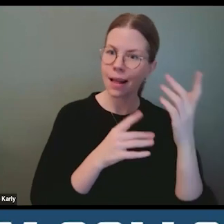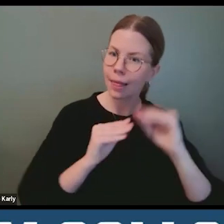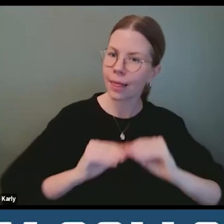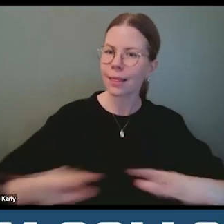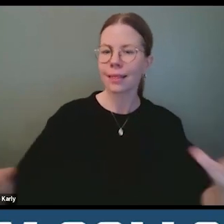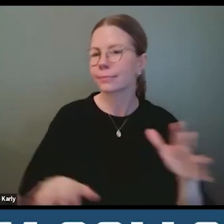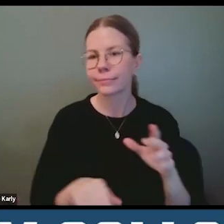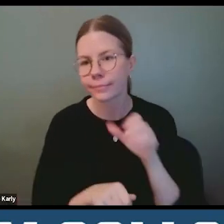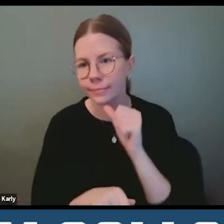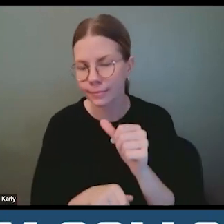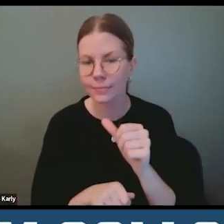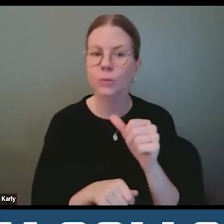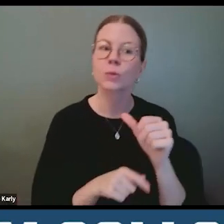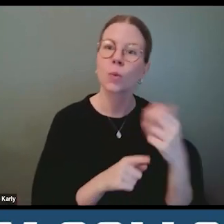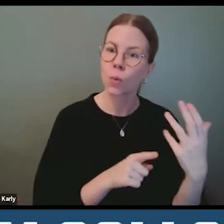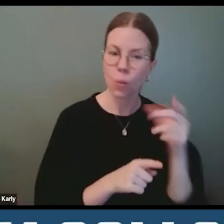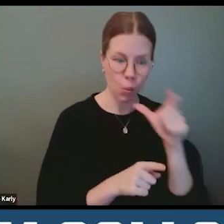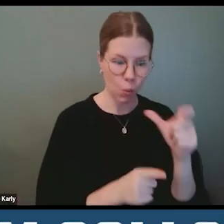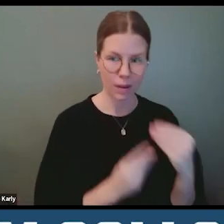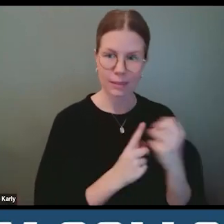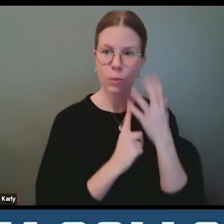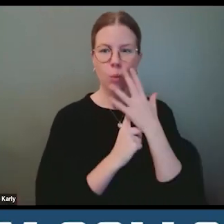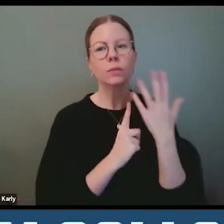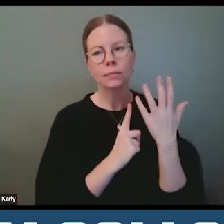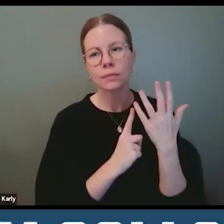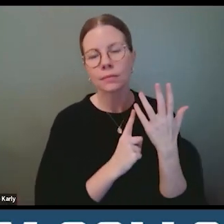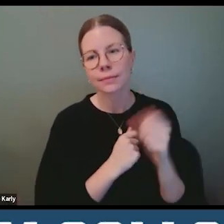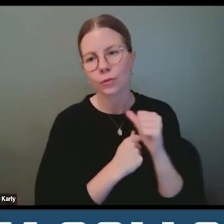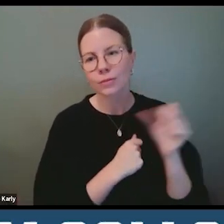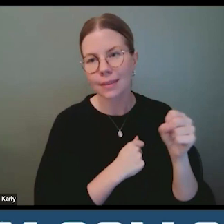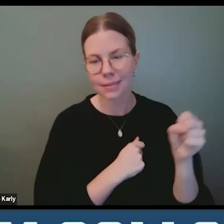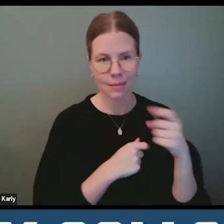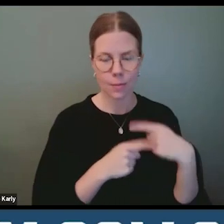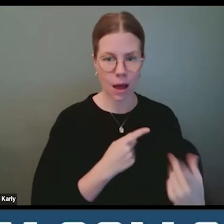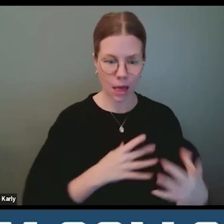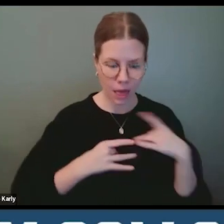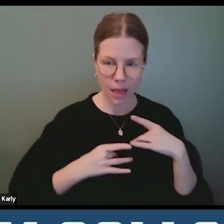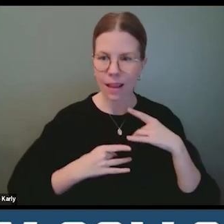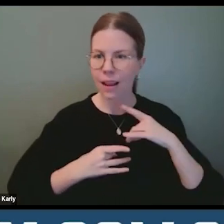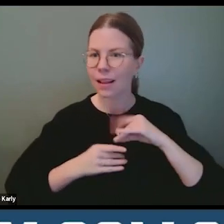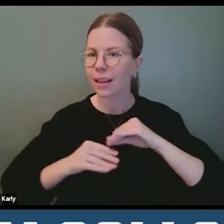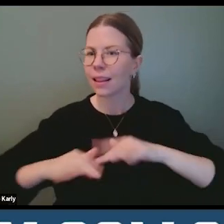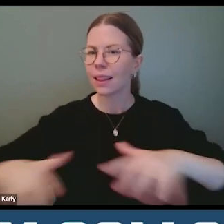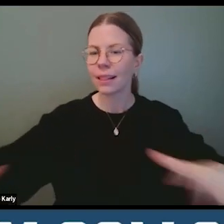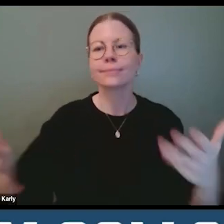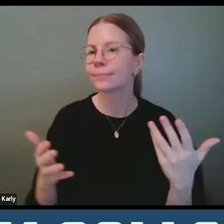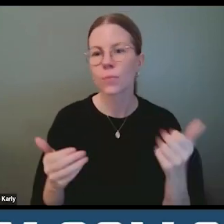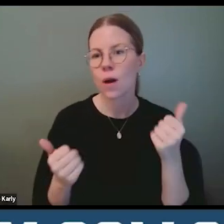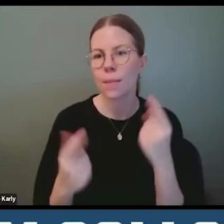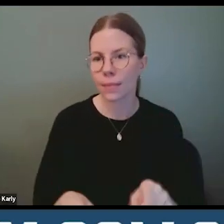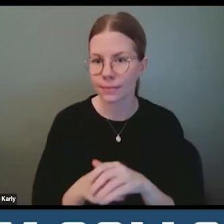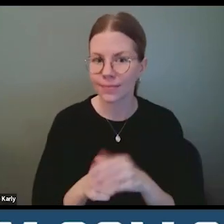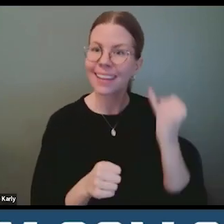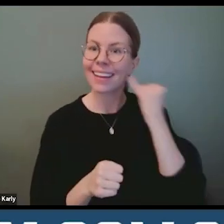risk to the exposed workers is real, but there is no danger of transmission to others. Much more troubling would